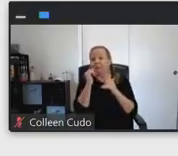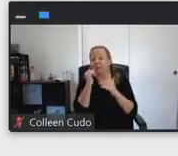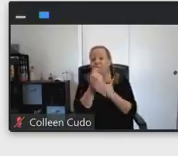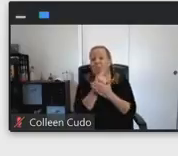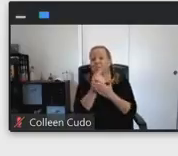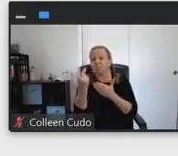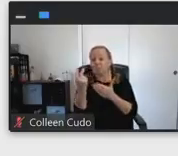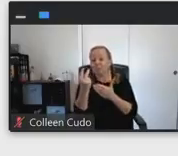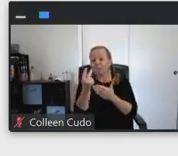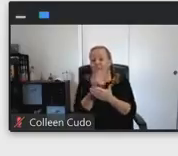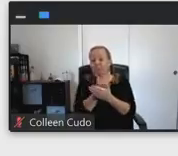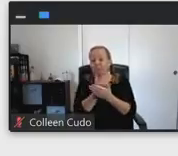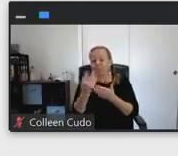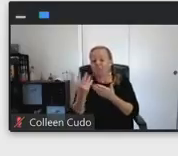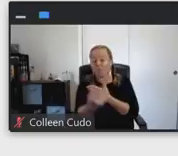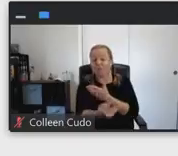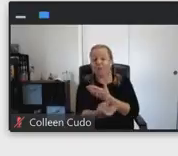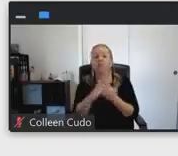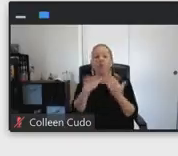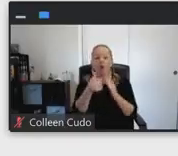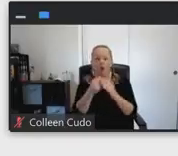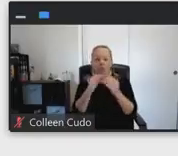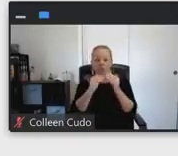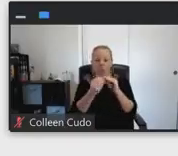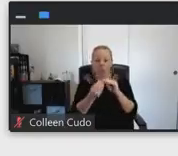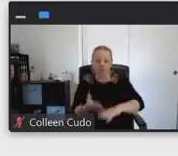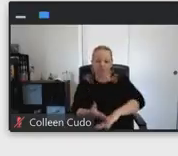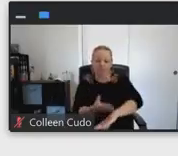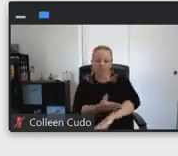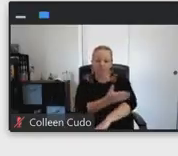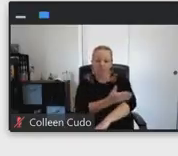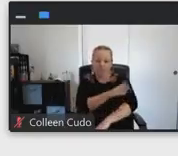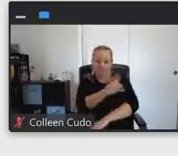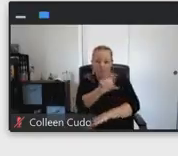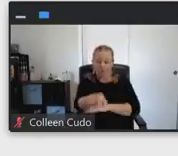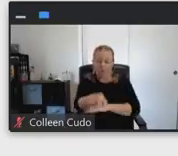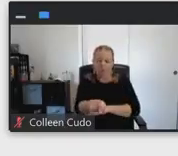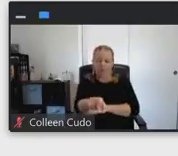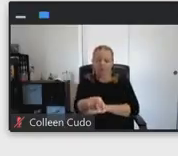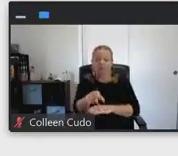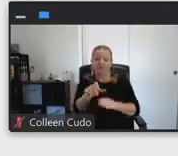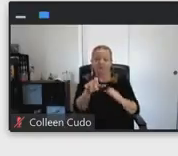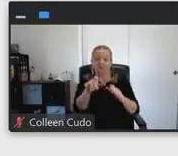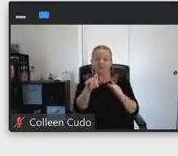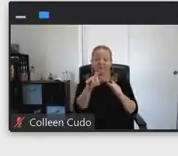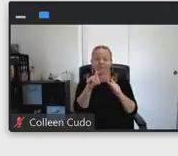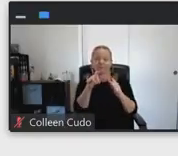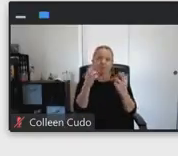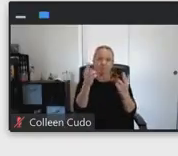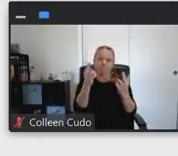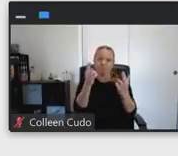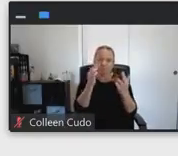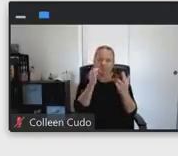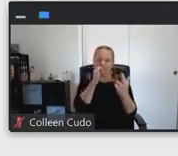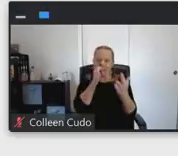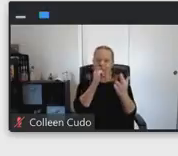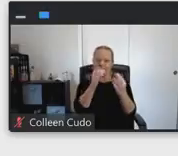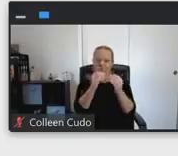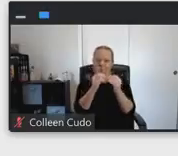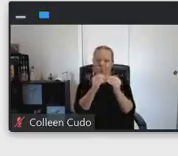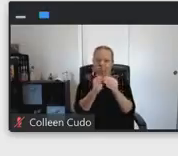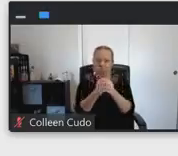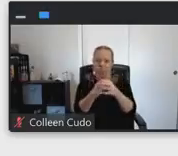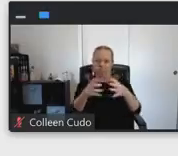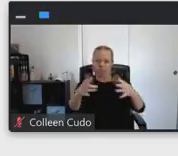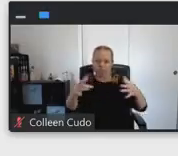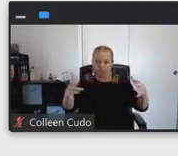that all of those public health metrics will improve, provided that there aren't any other things that I can't